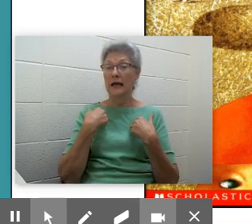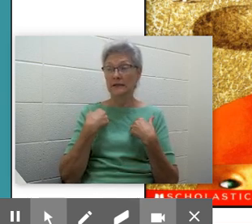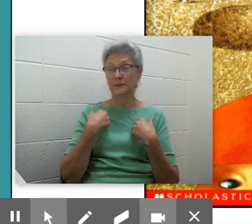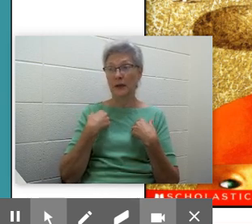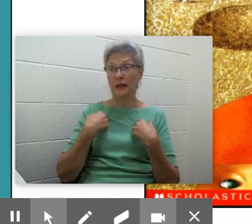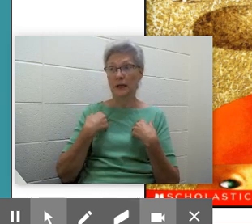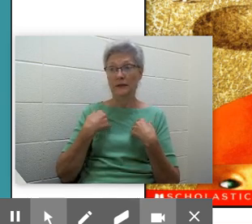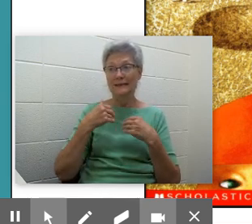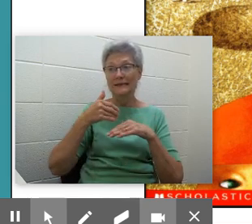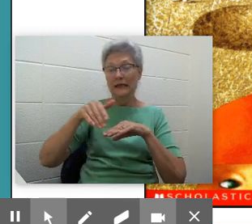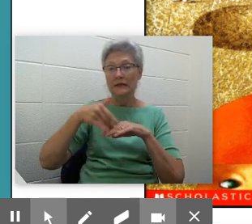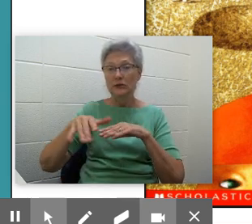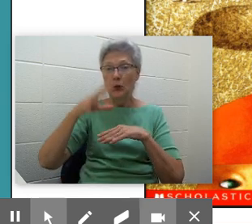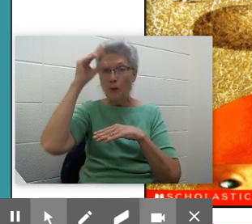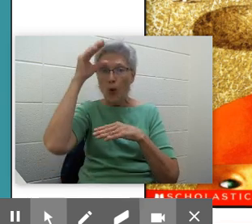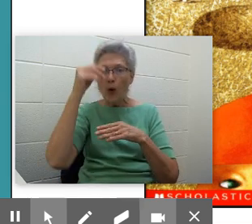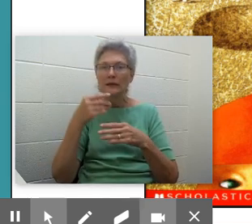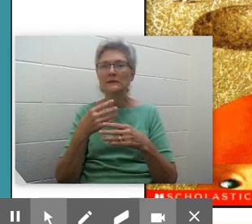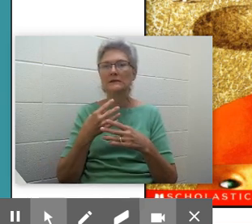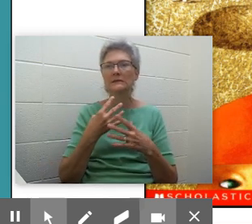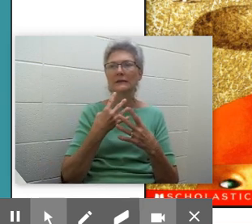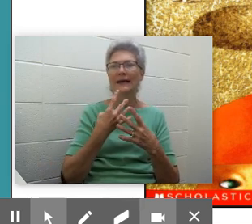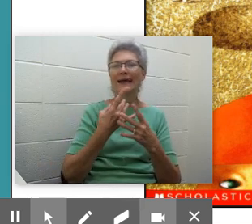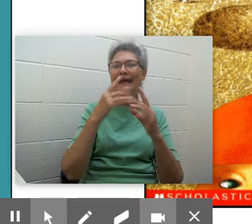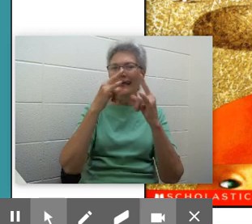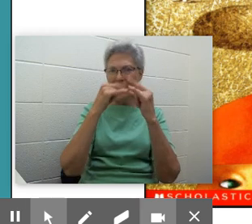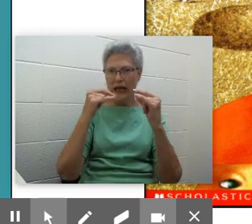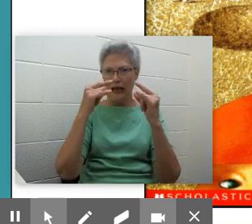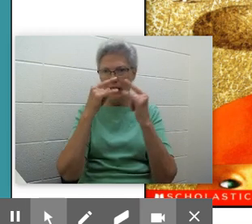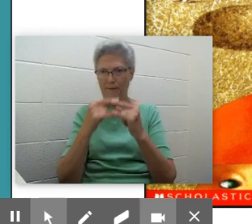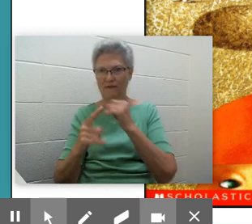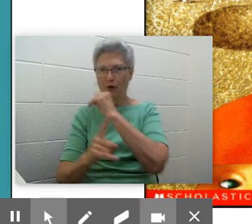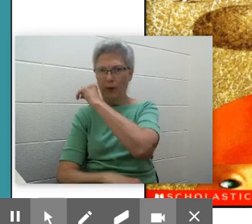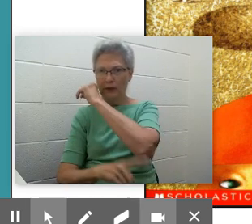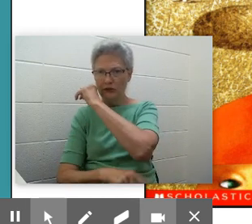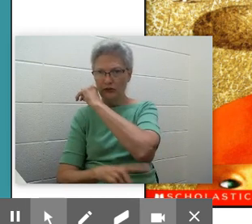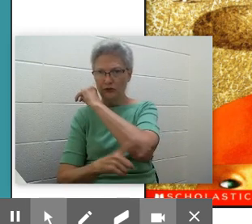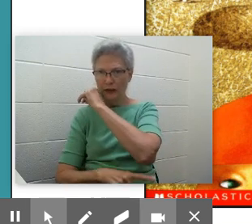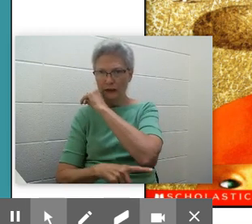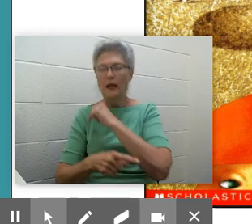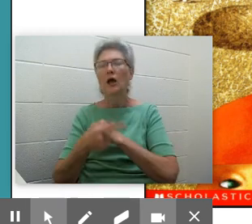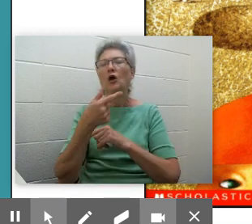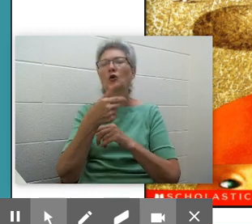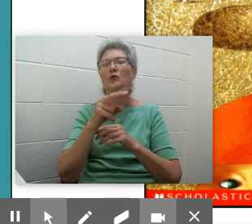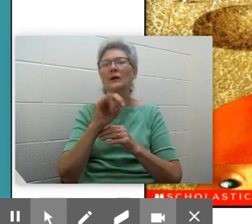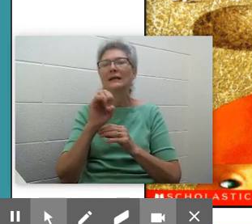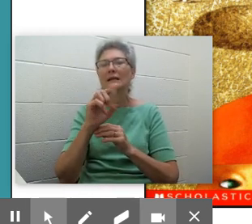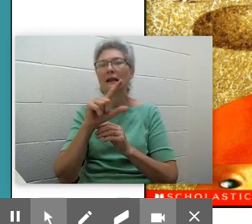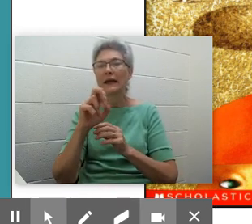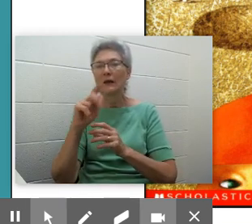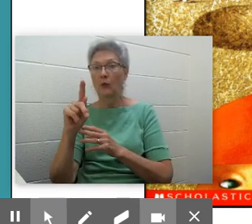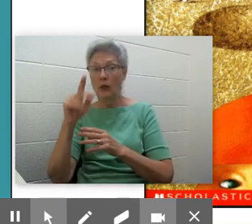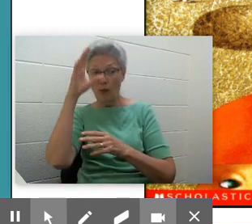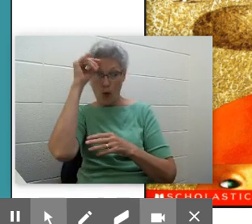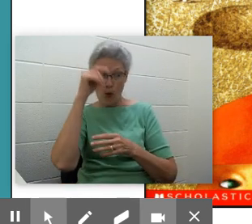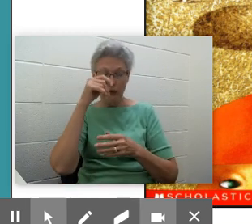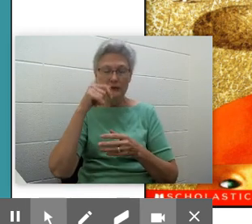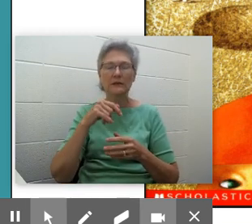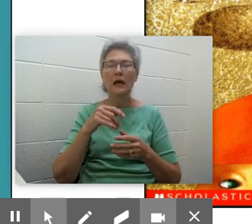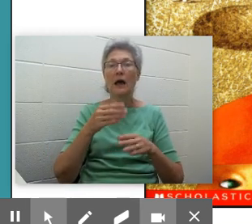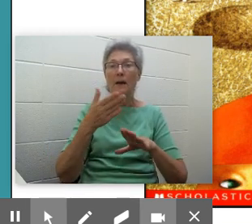unjustly sent to a boys' detention center, Camp Green Lake, where the boys build character by spending all day, every